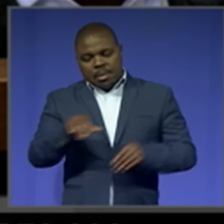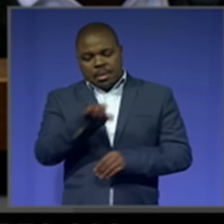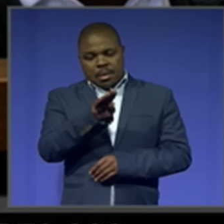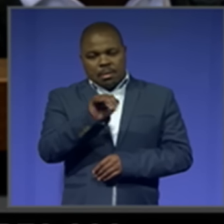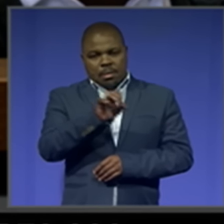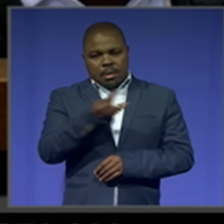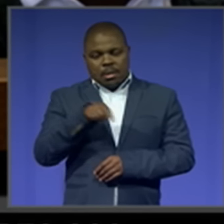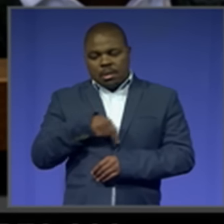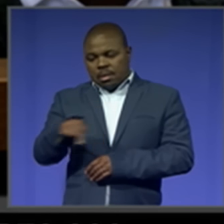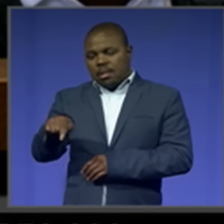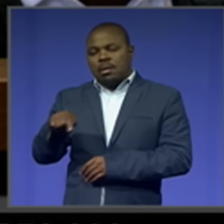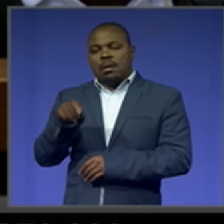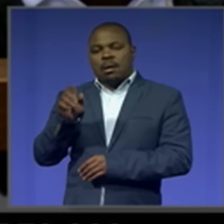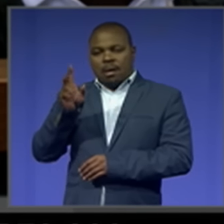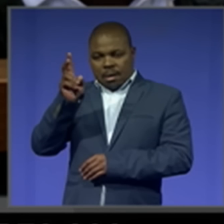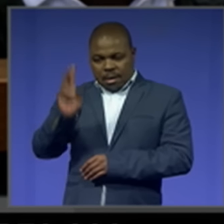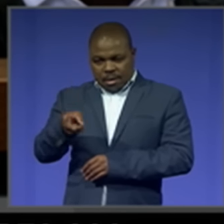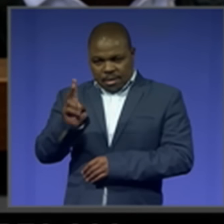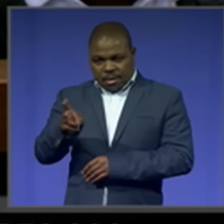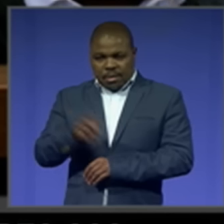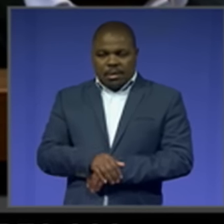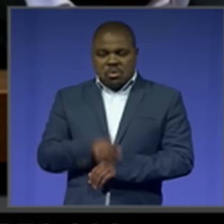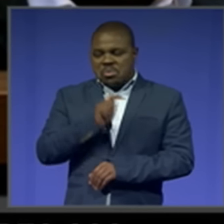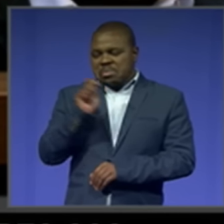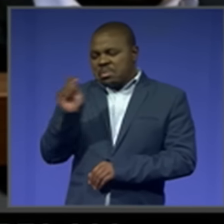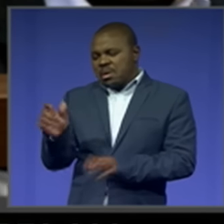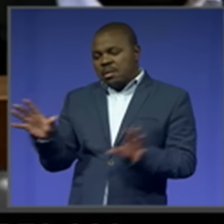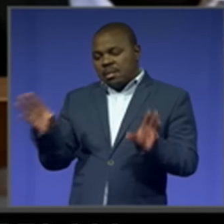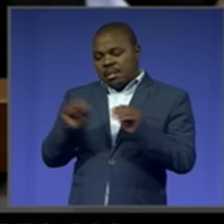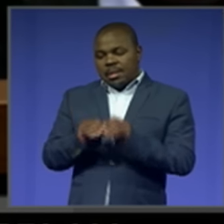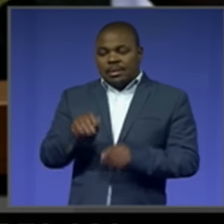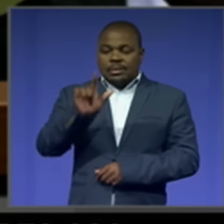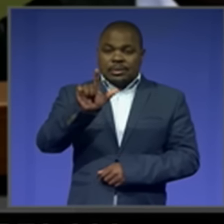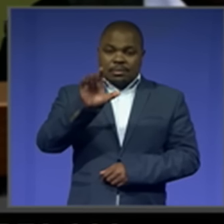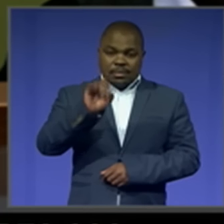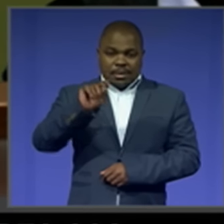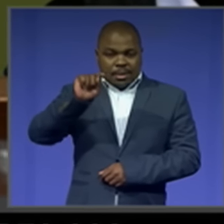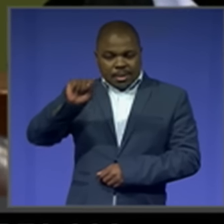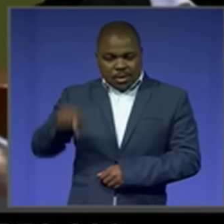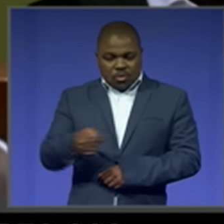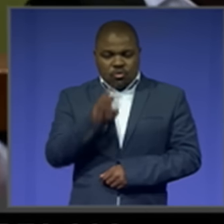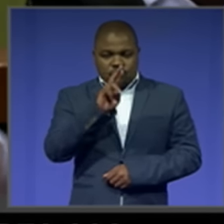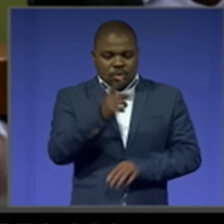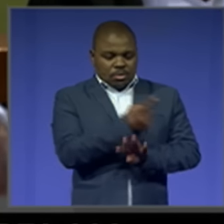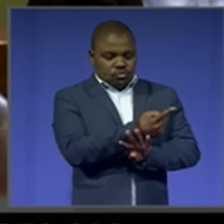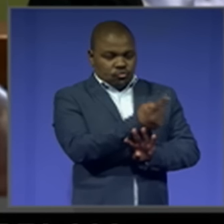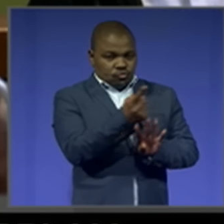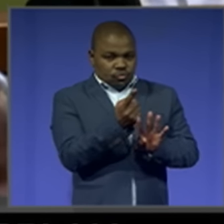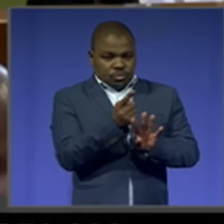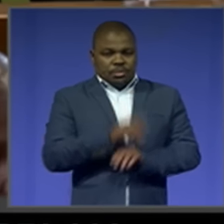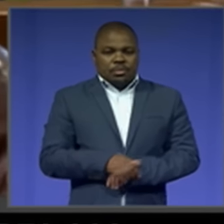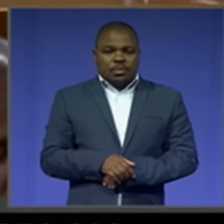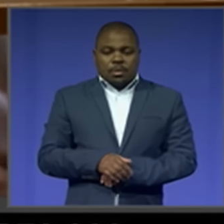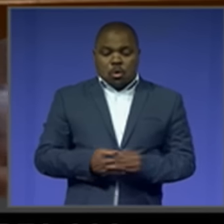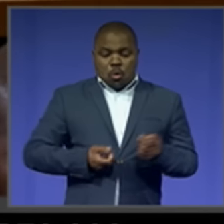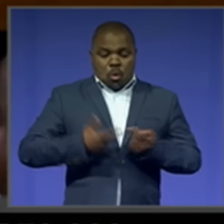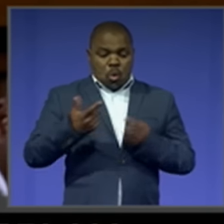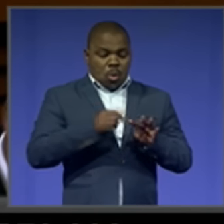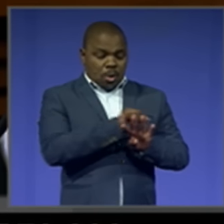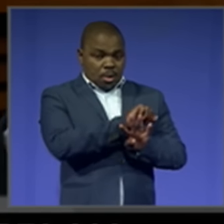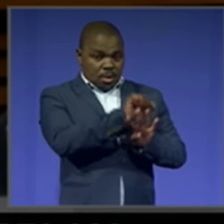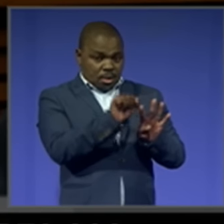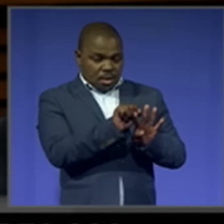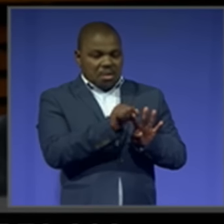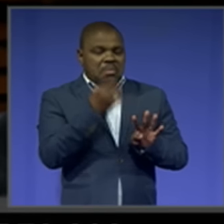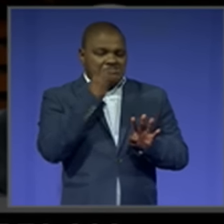therefore be granted. The bail is fixed at an amount of 70,000 rand each person. Leqwetha la baqoswa le